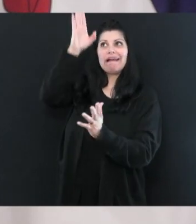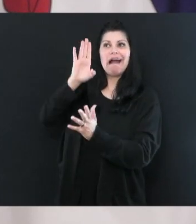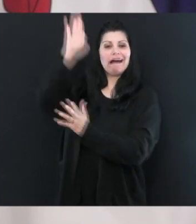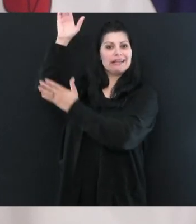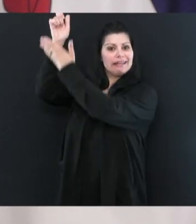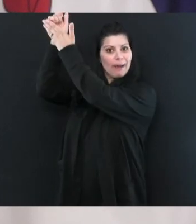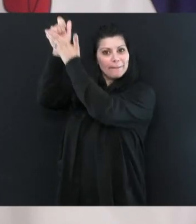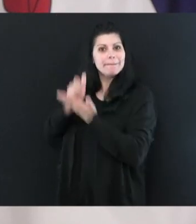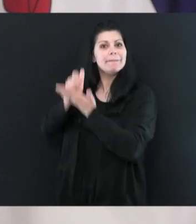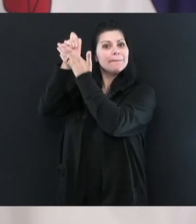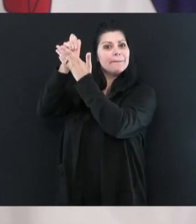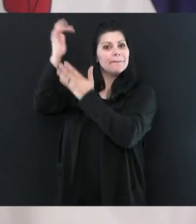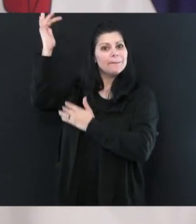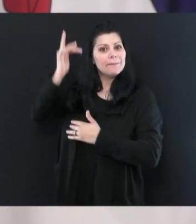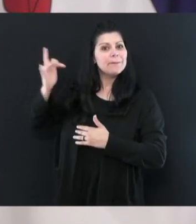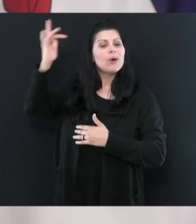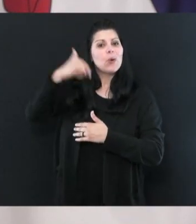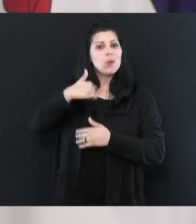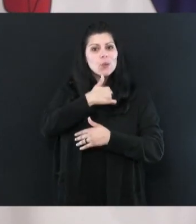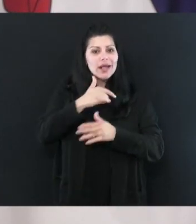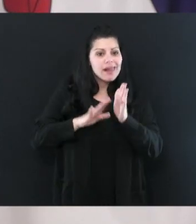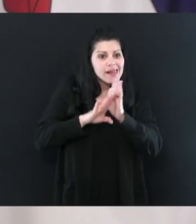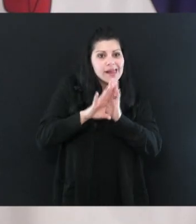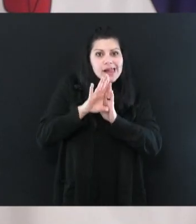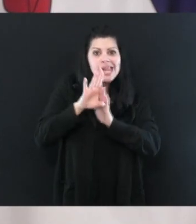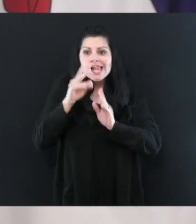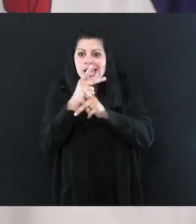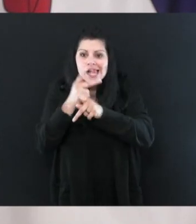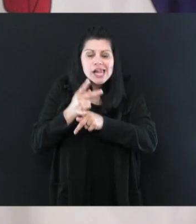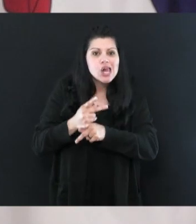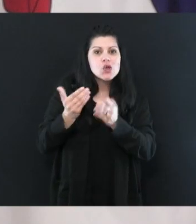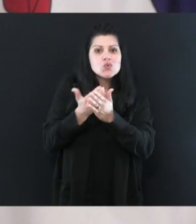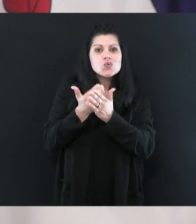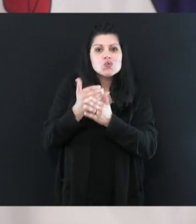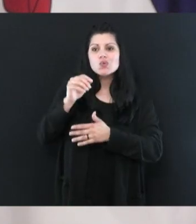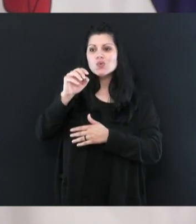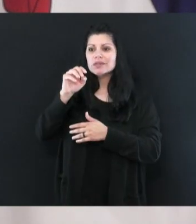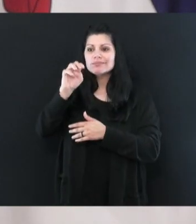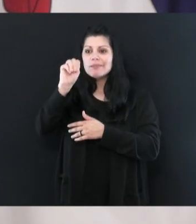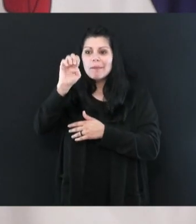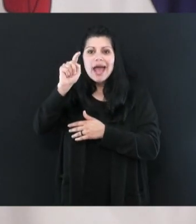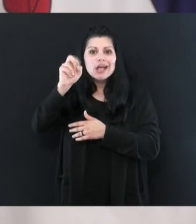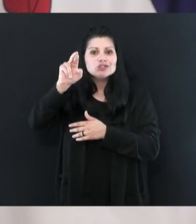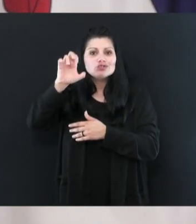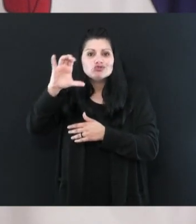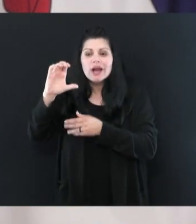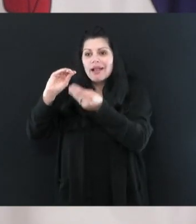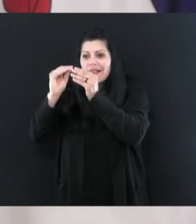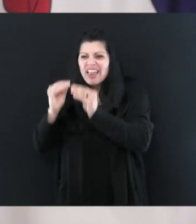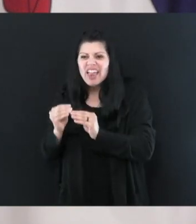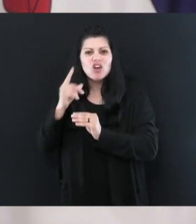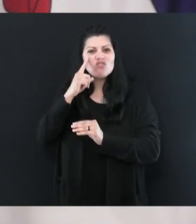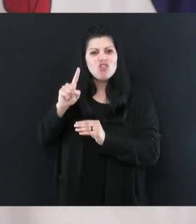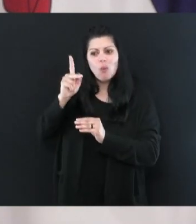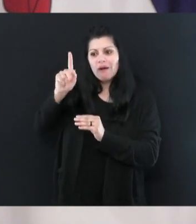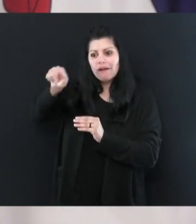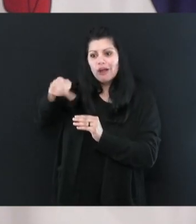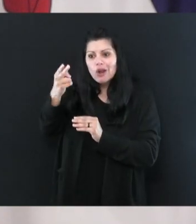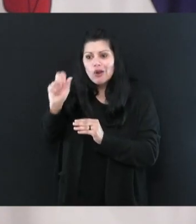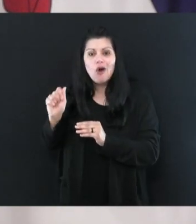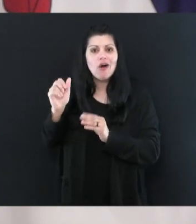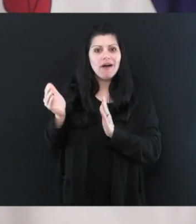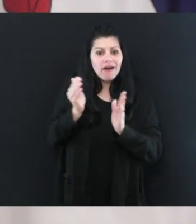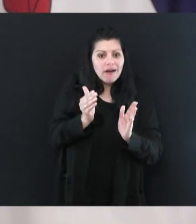we came up with a new metric and everything, or Kanawha County and Mon County or whatever may have been doomed forever.